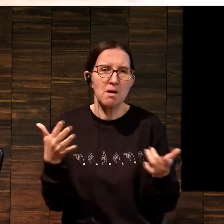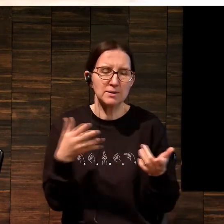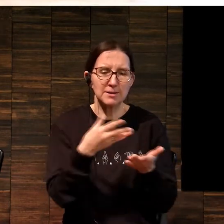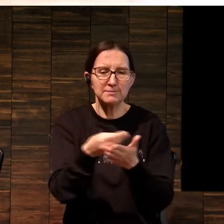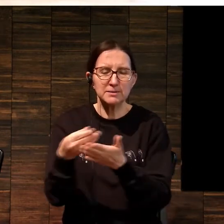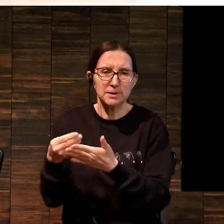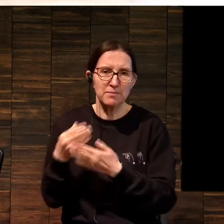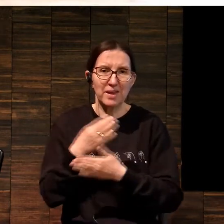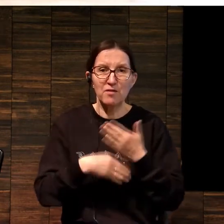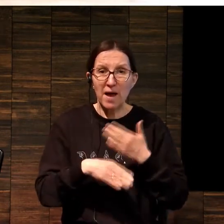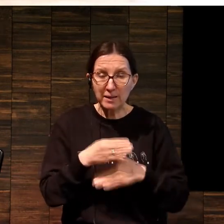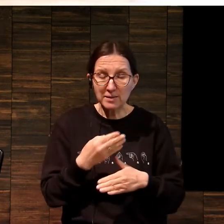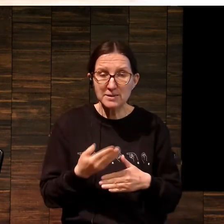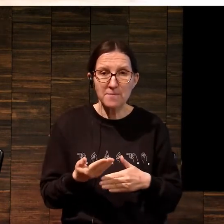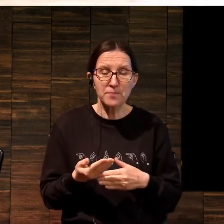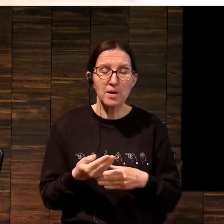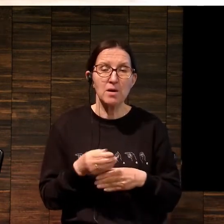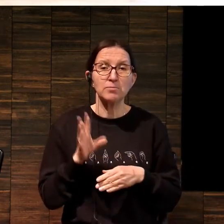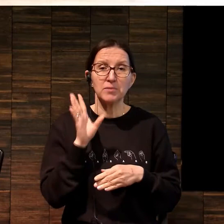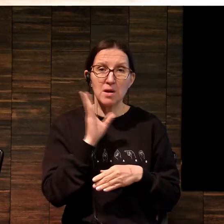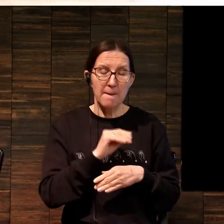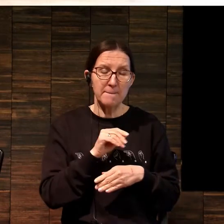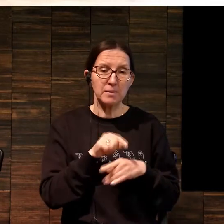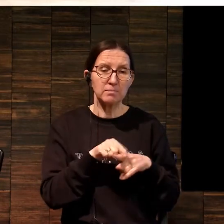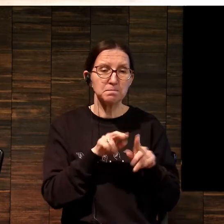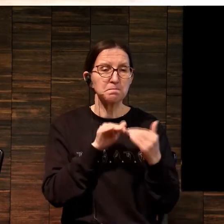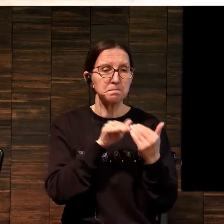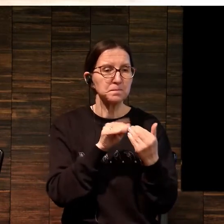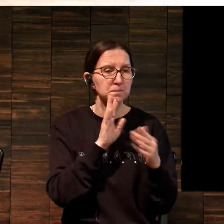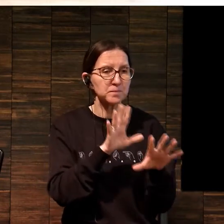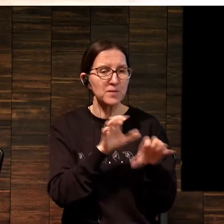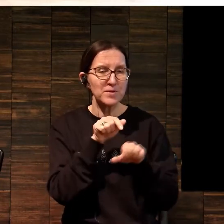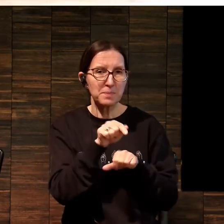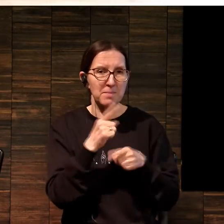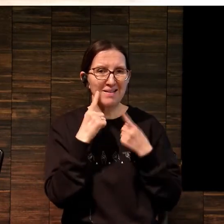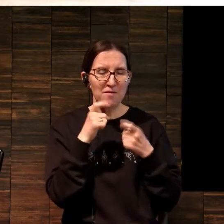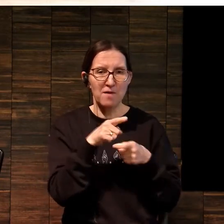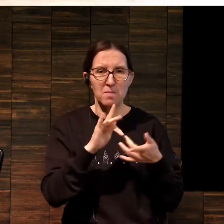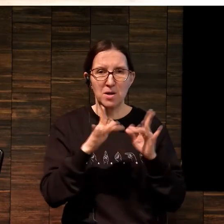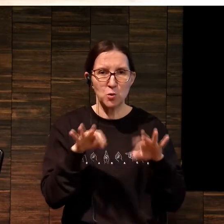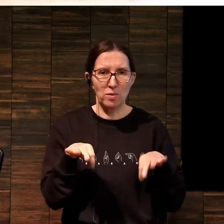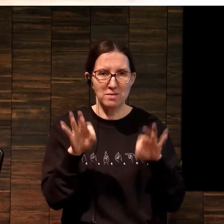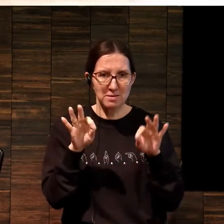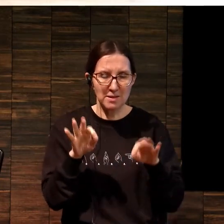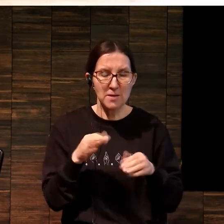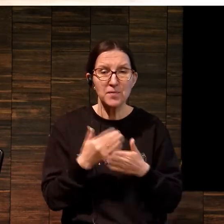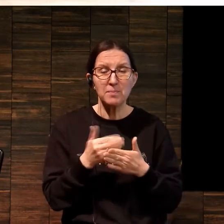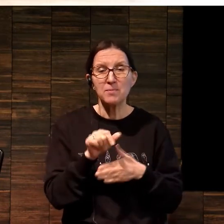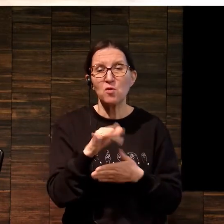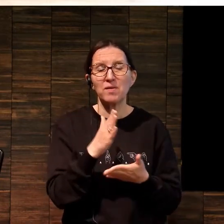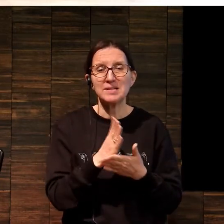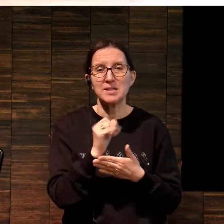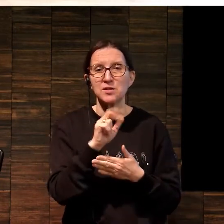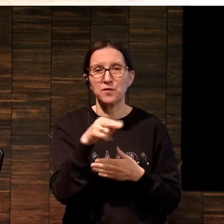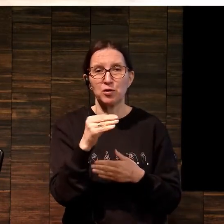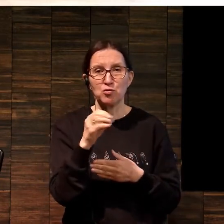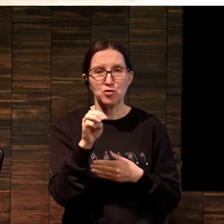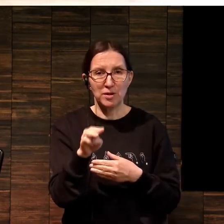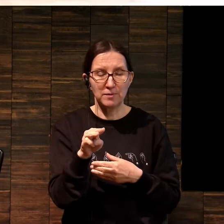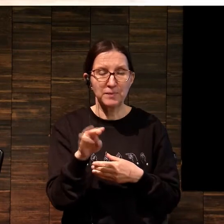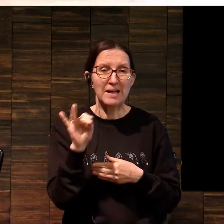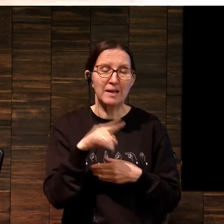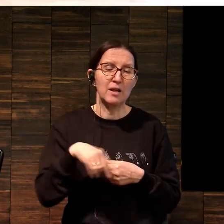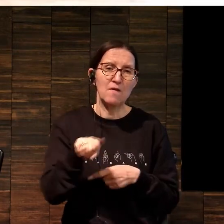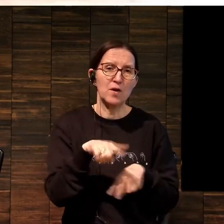website. So you have the widget itself, which a sighted viewer would be able to interact with. So it's typically the